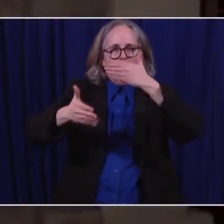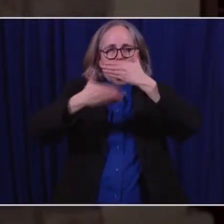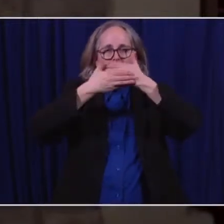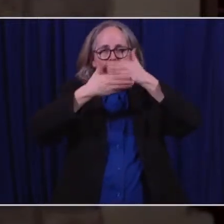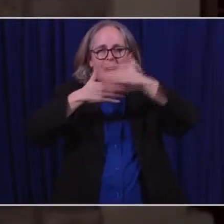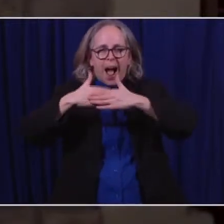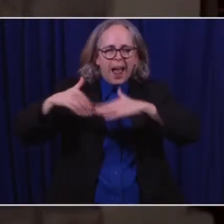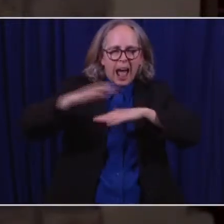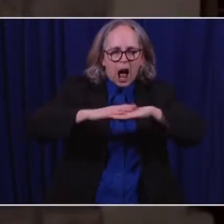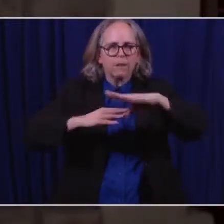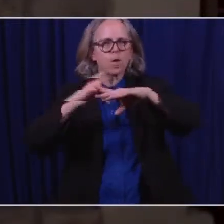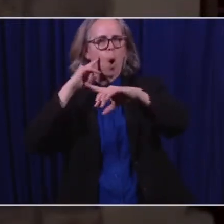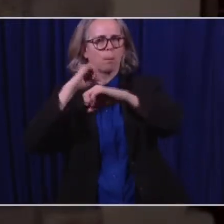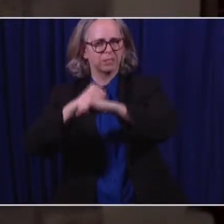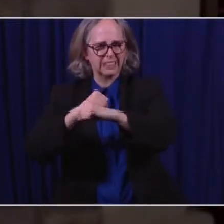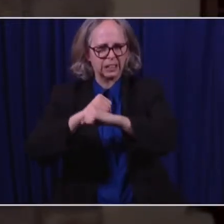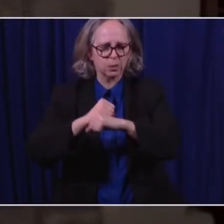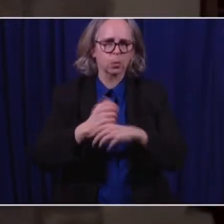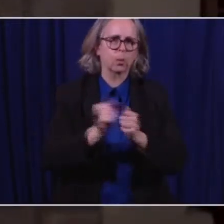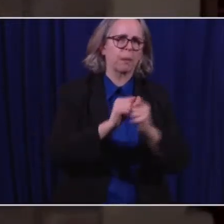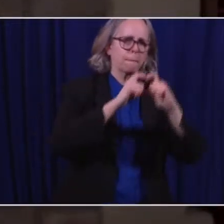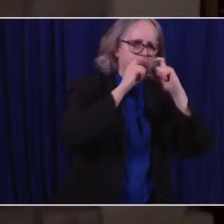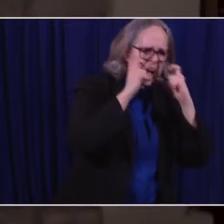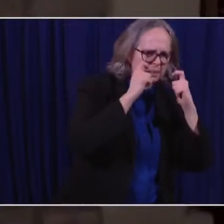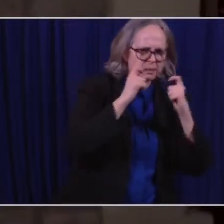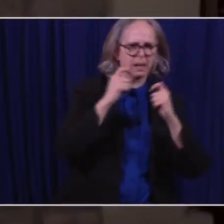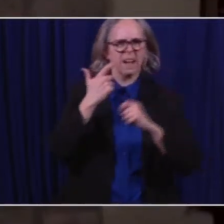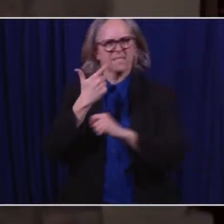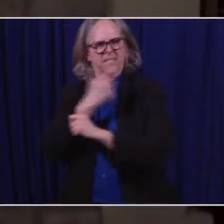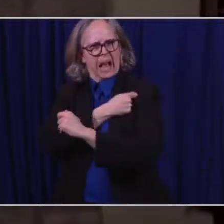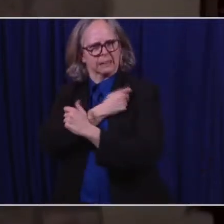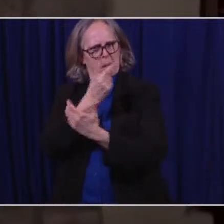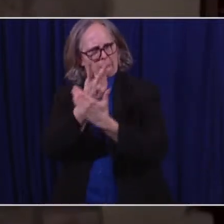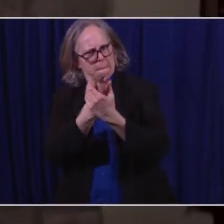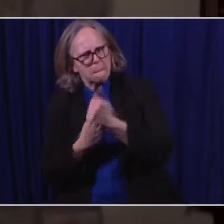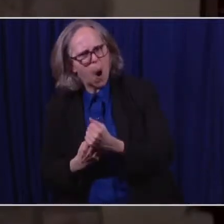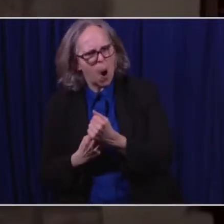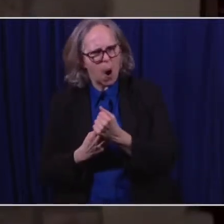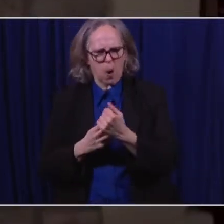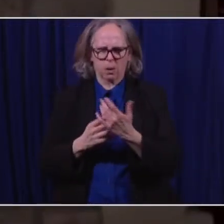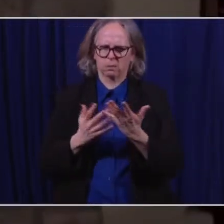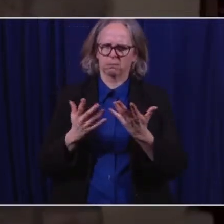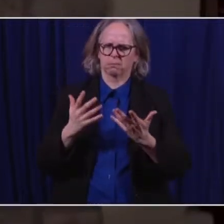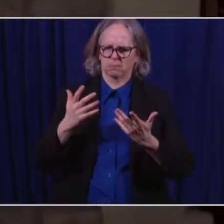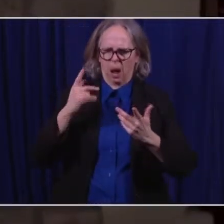school, in classroom spread, which has not been much at all, and you add on top of that